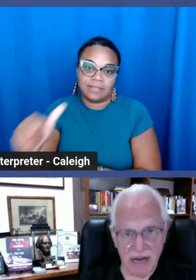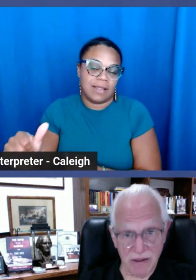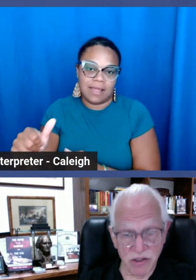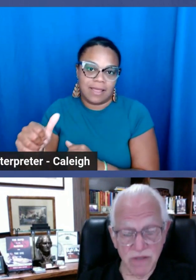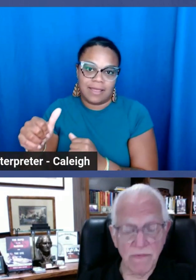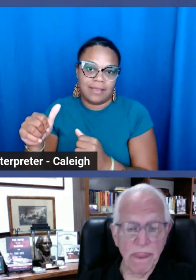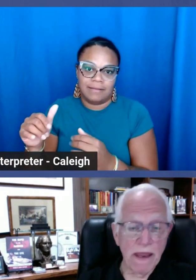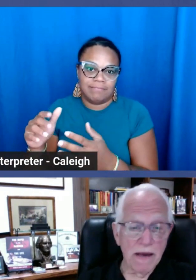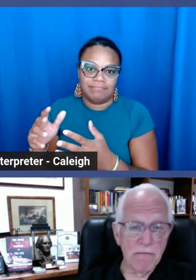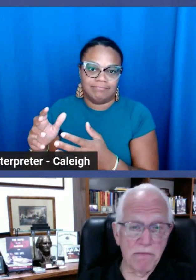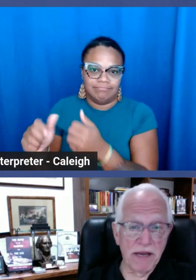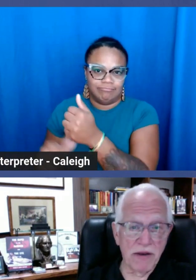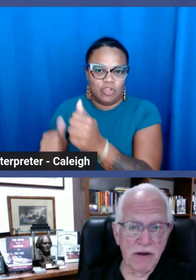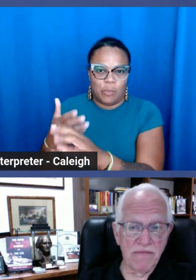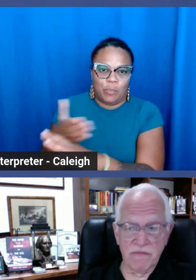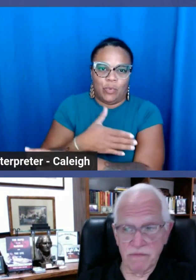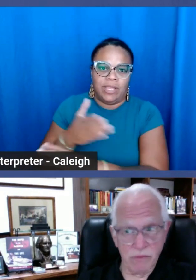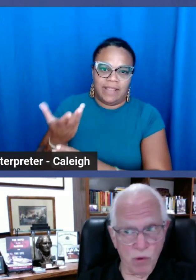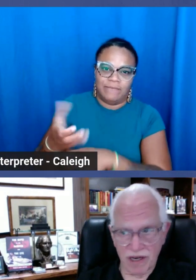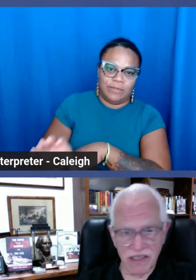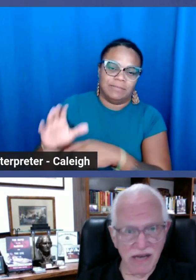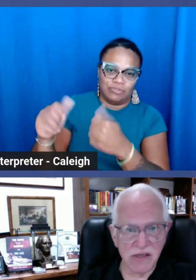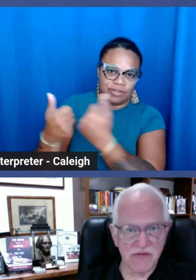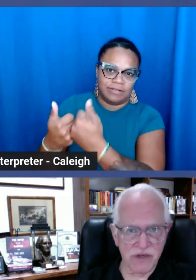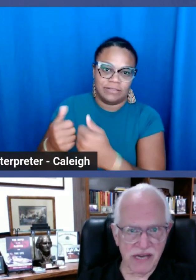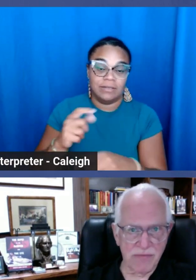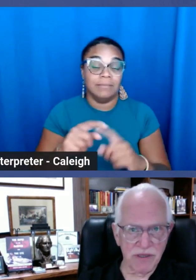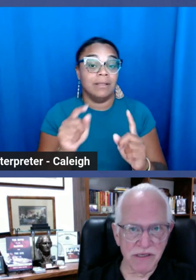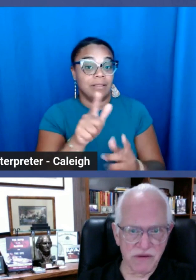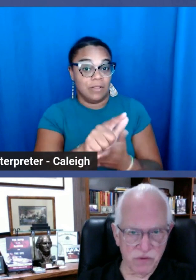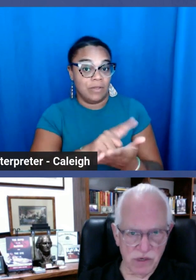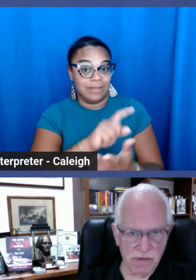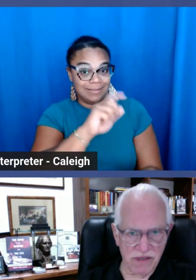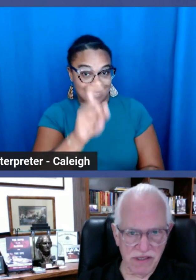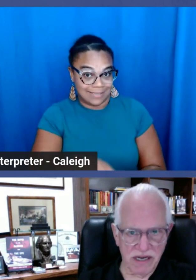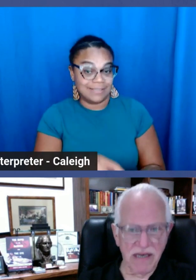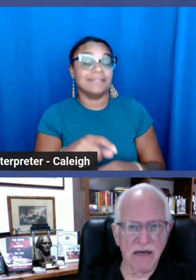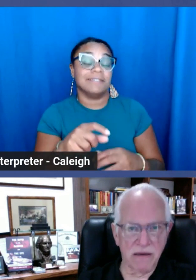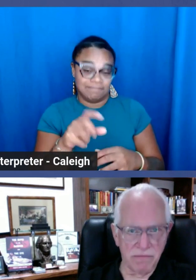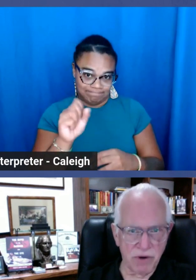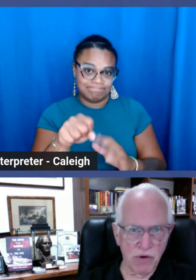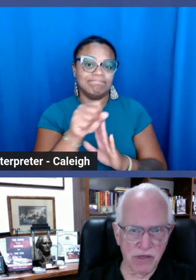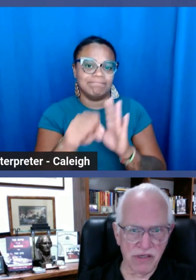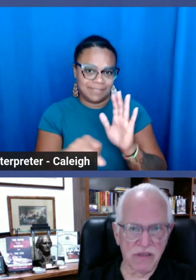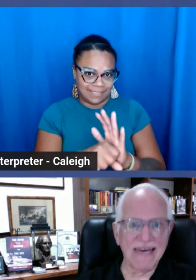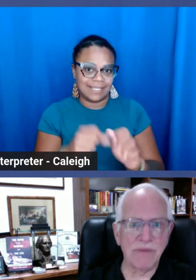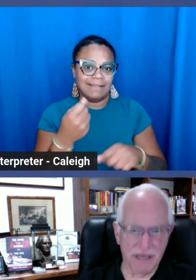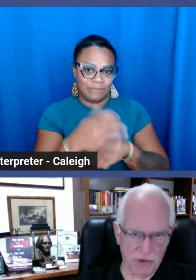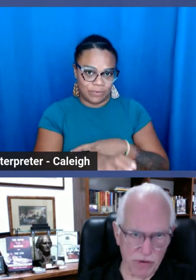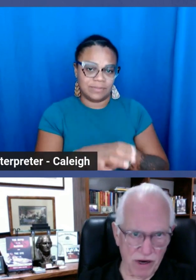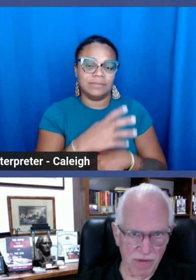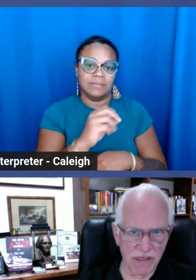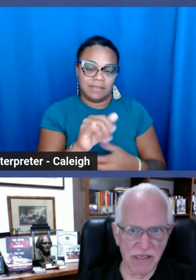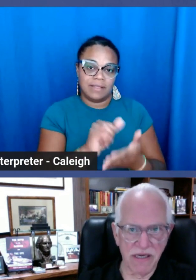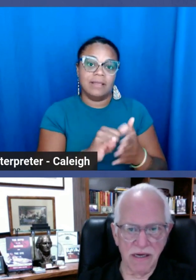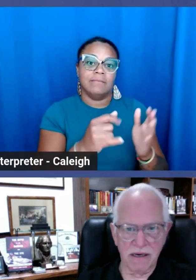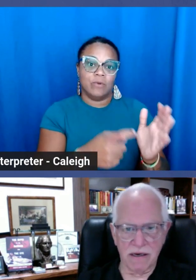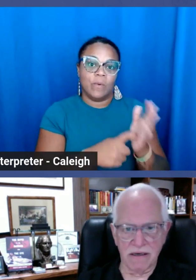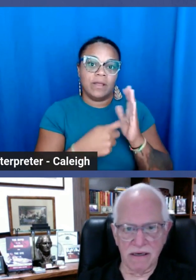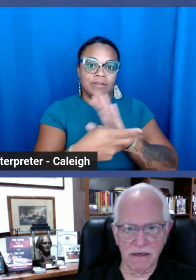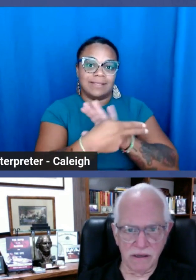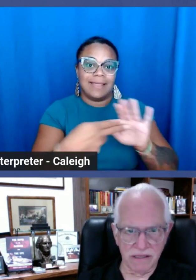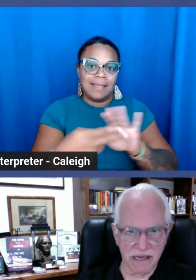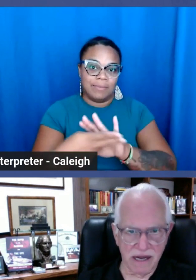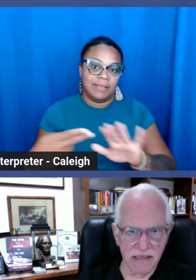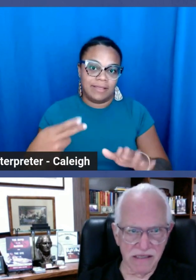pre-enforcement challenge. But the one in Texas, for example, is enforced by the state, and it imposes labeling requirements